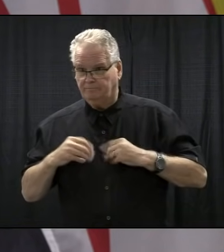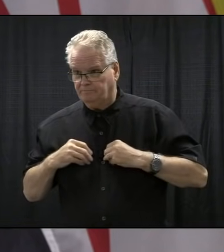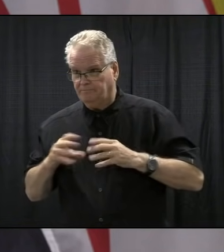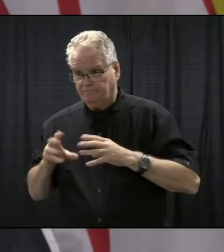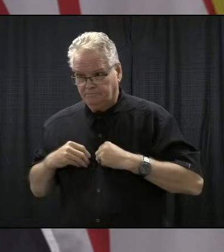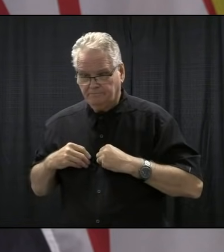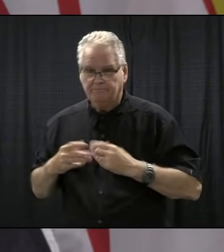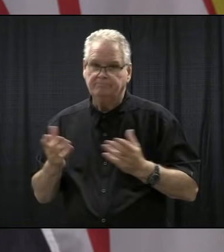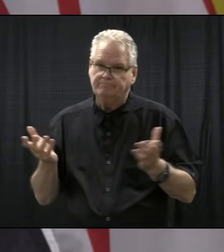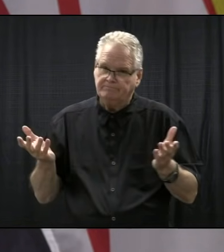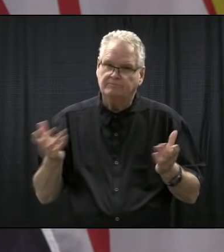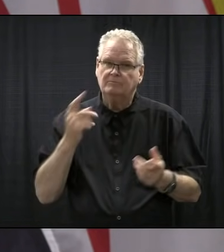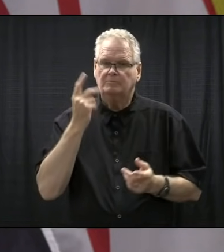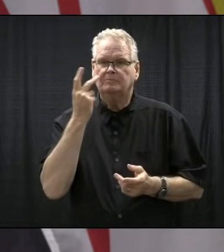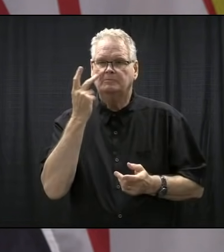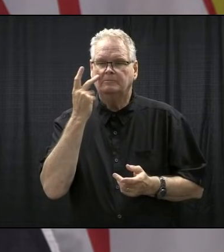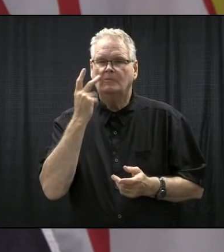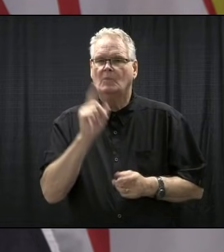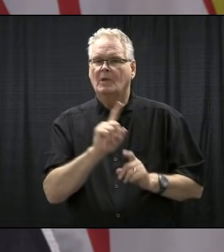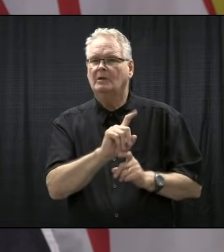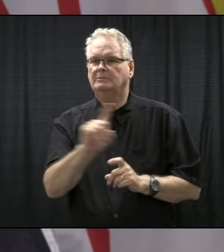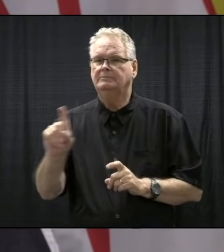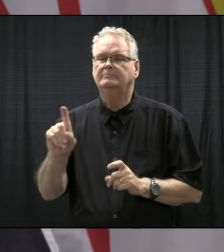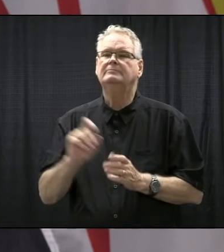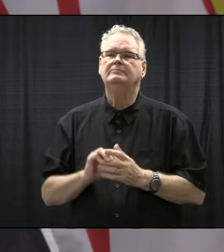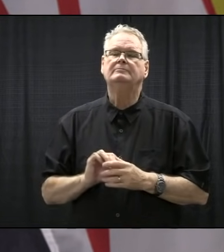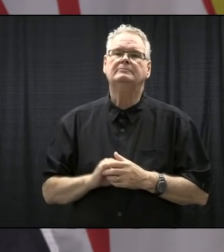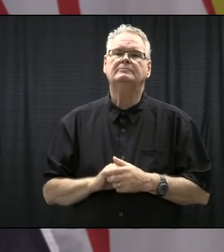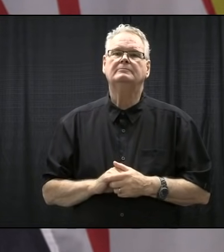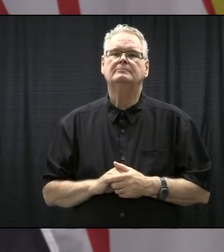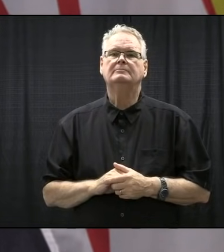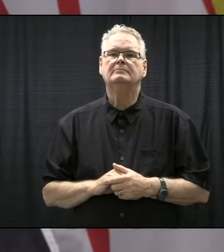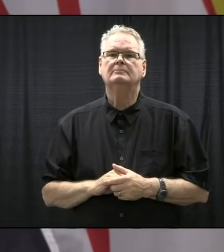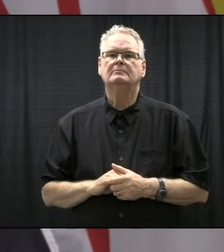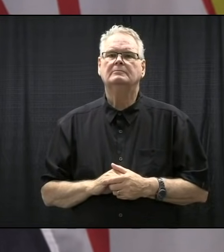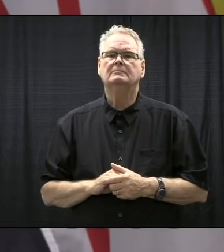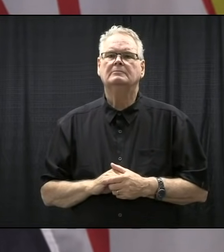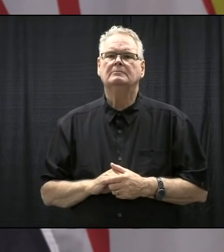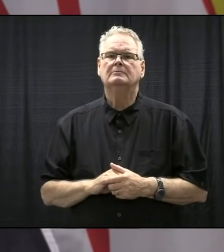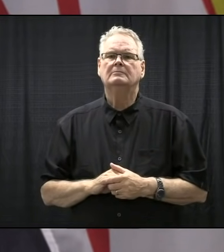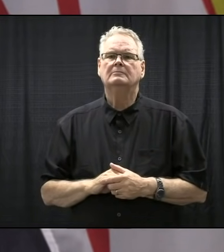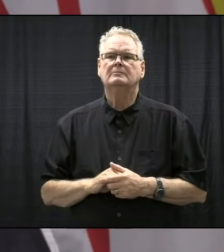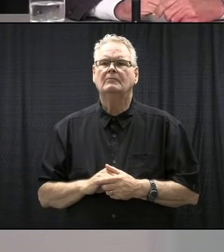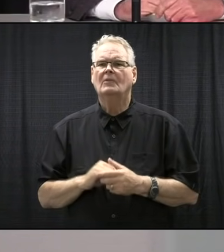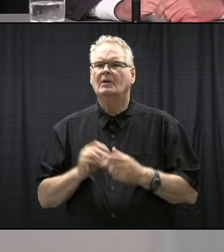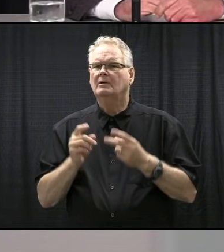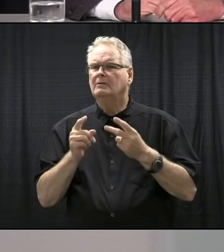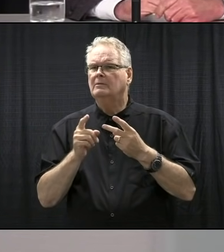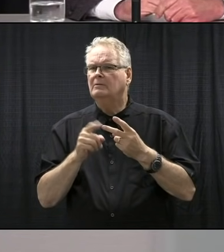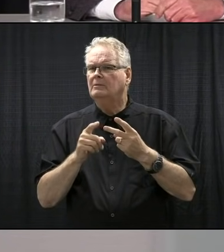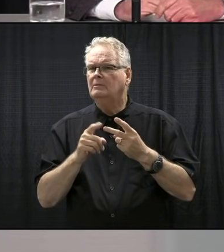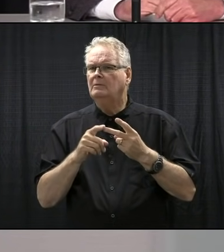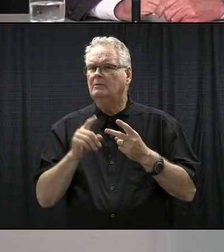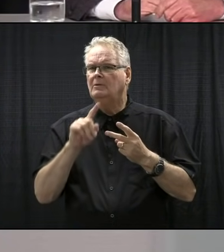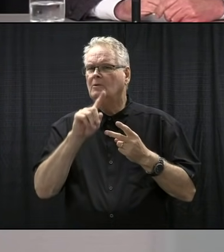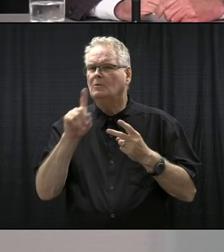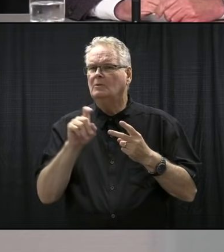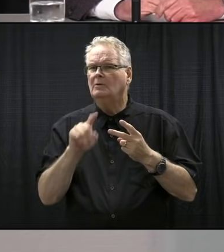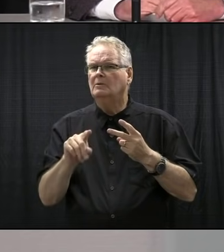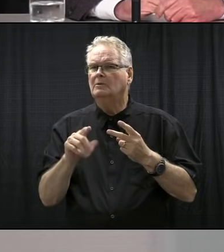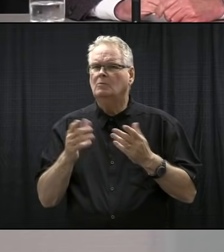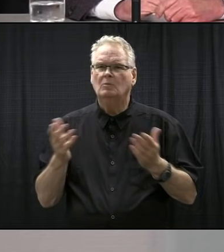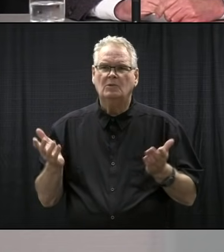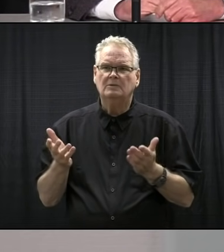Okay. And the other question I have is, will there be some, given the nuances of